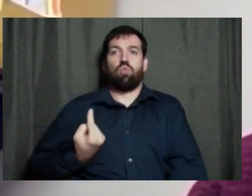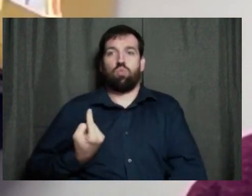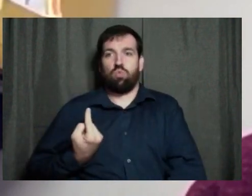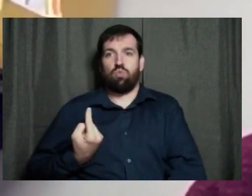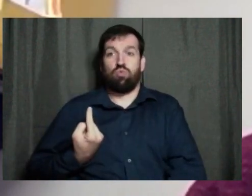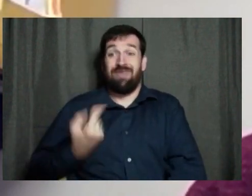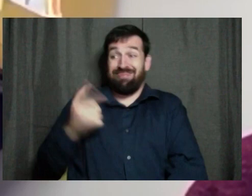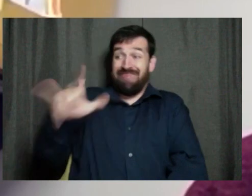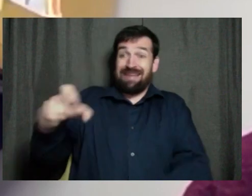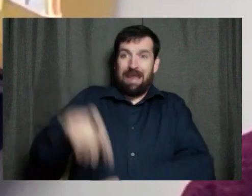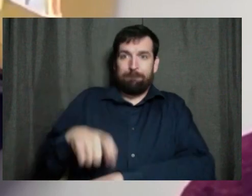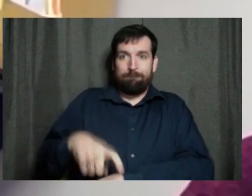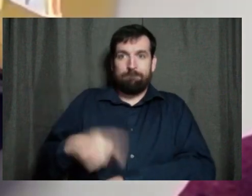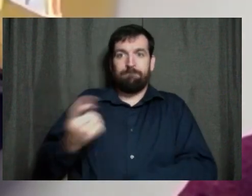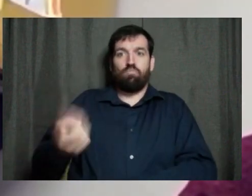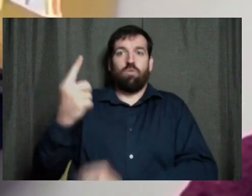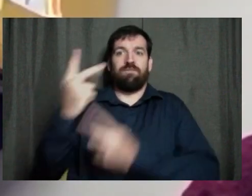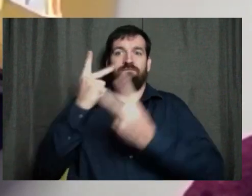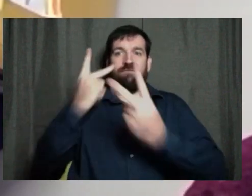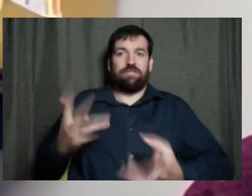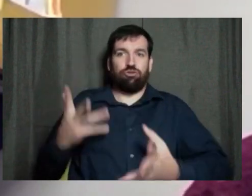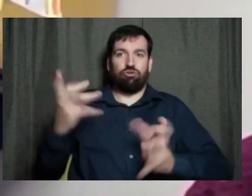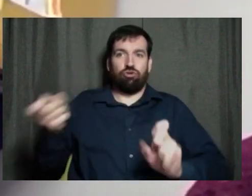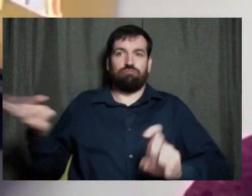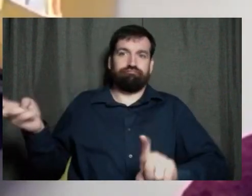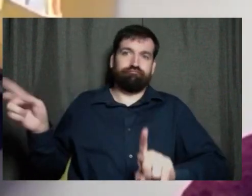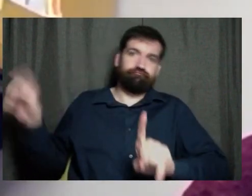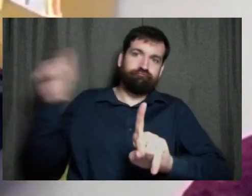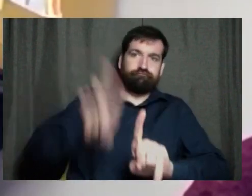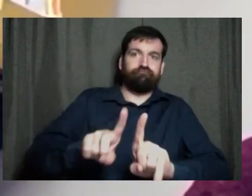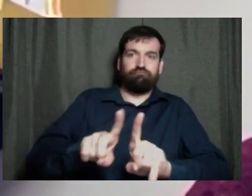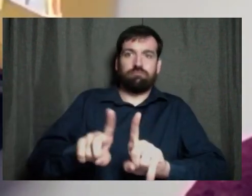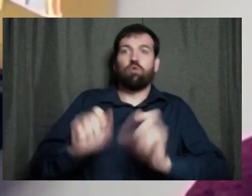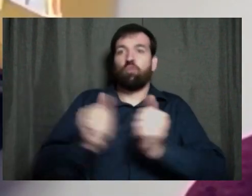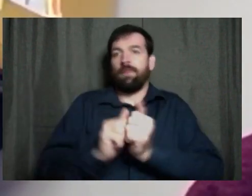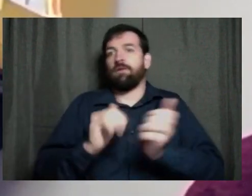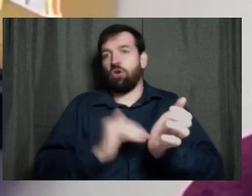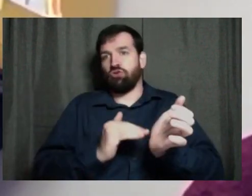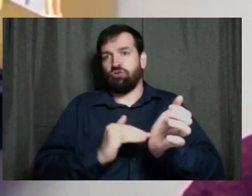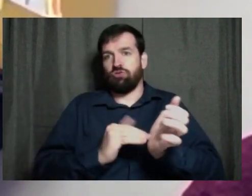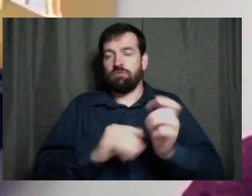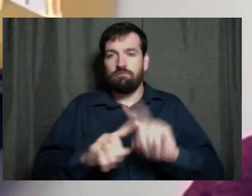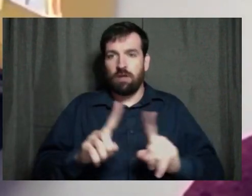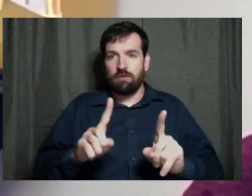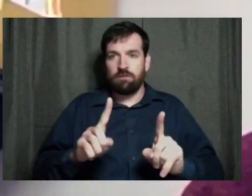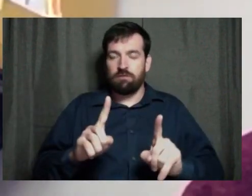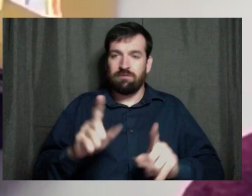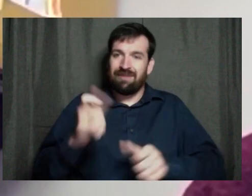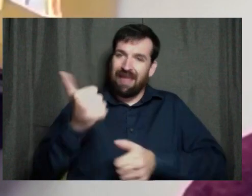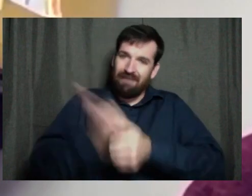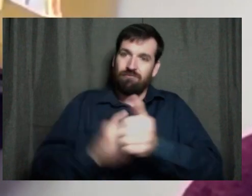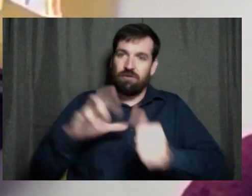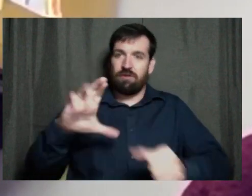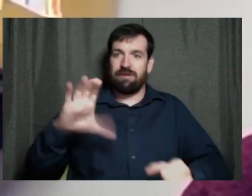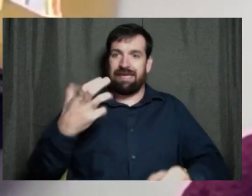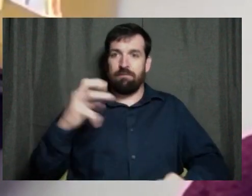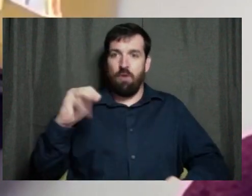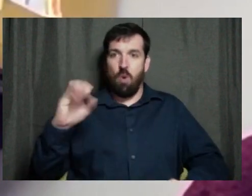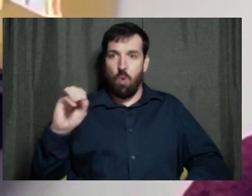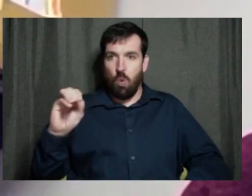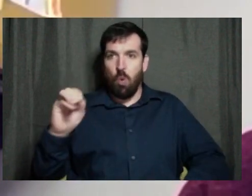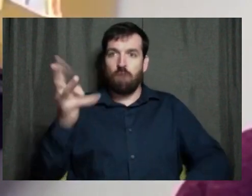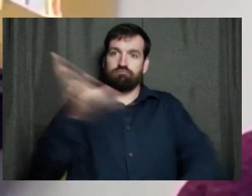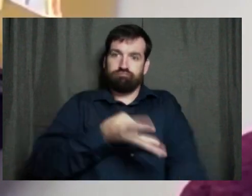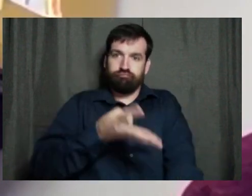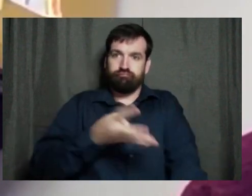one visitor to our appointments with our physicians, but I had to go to every chemotherapy infusion alone.